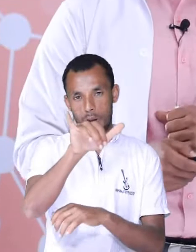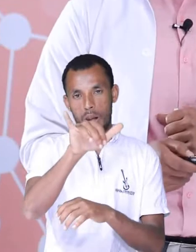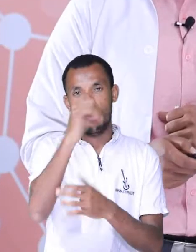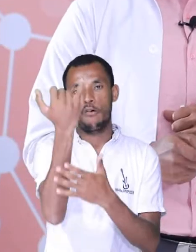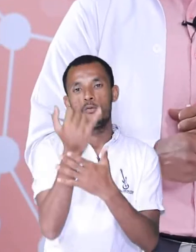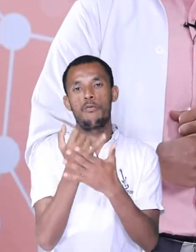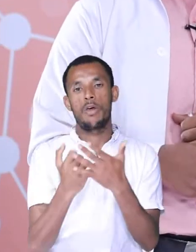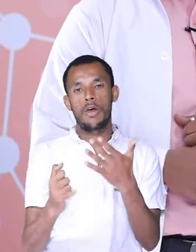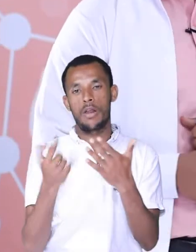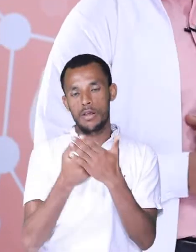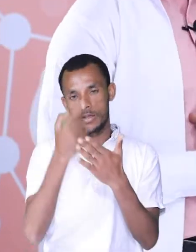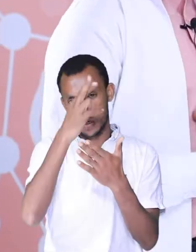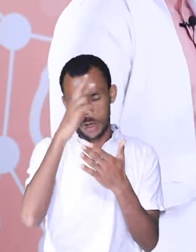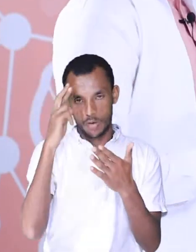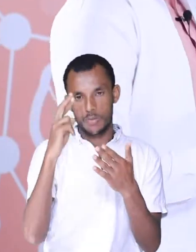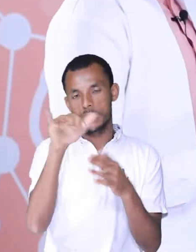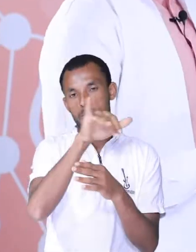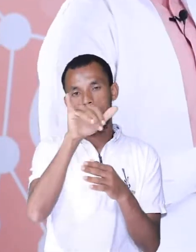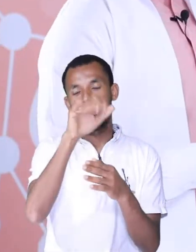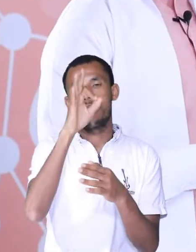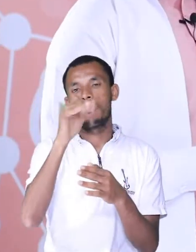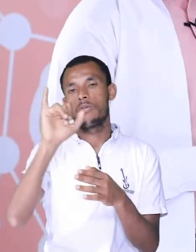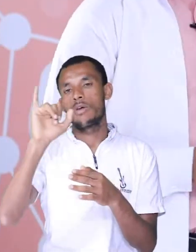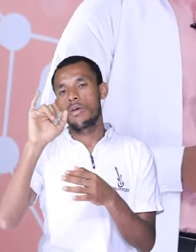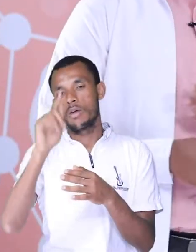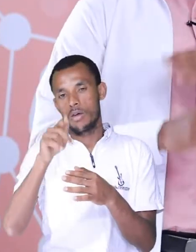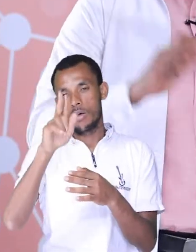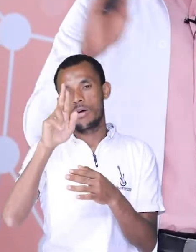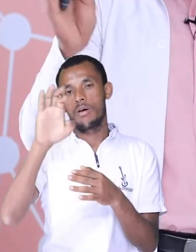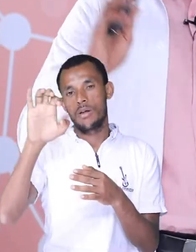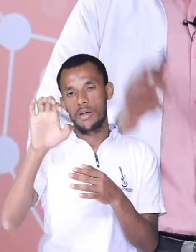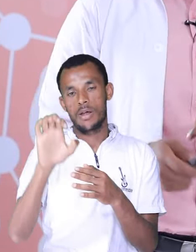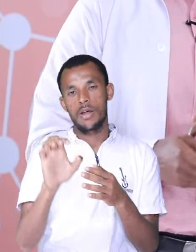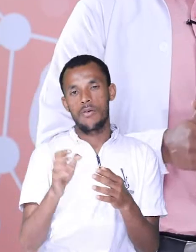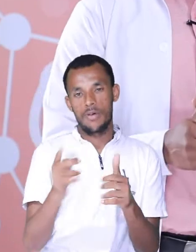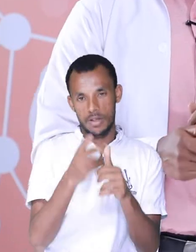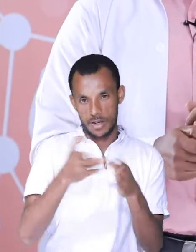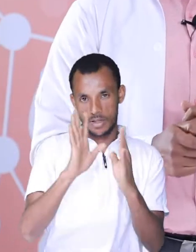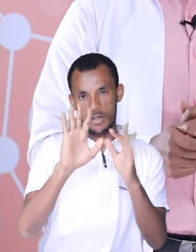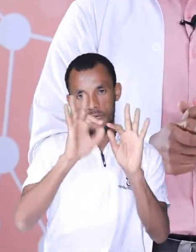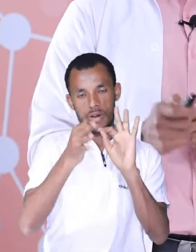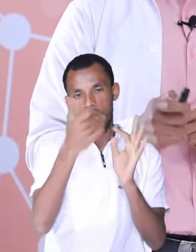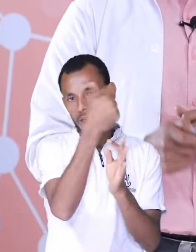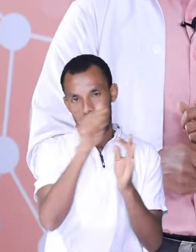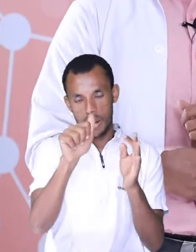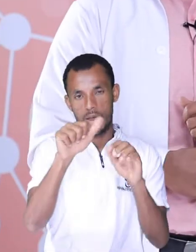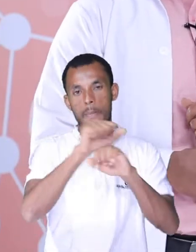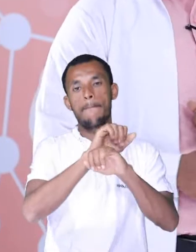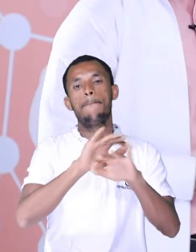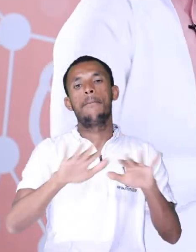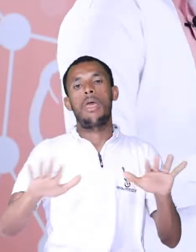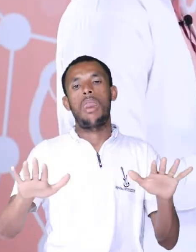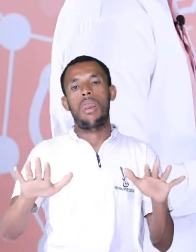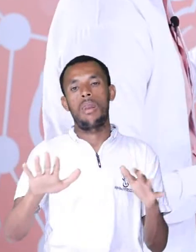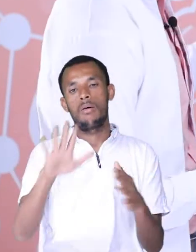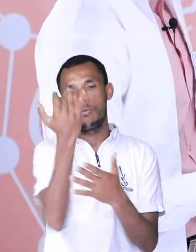figures. In the case of similar figures, first let's define any kinds of similar plane figures.